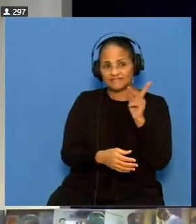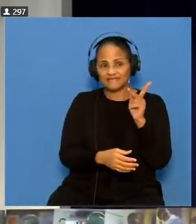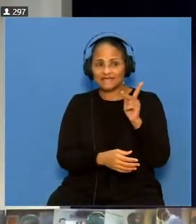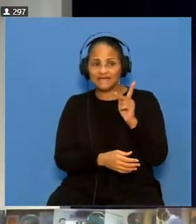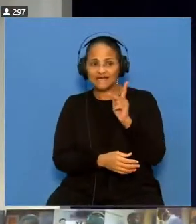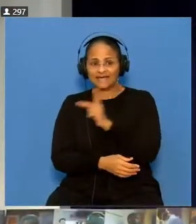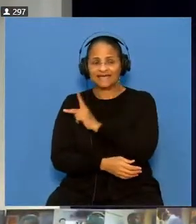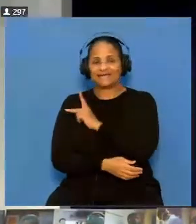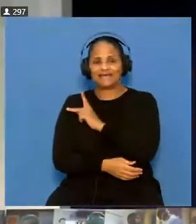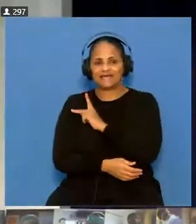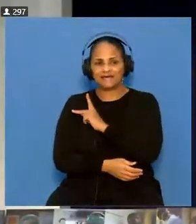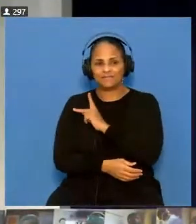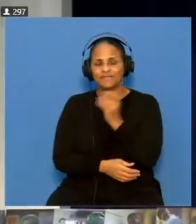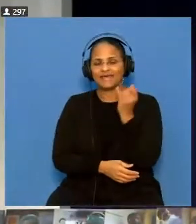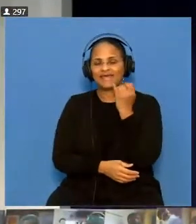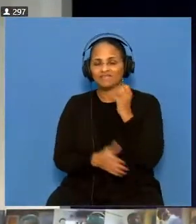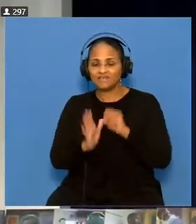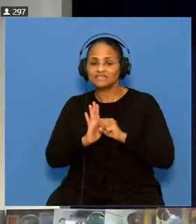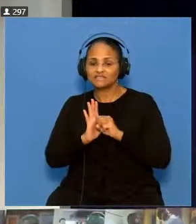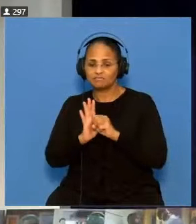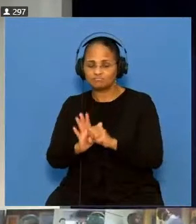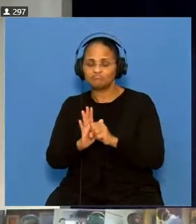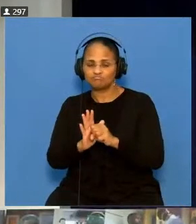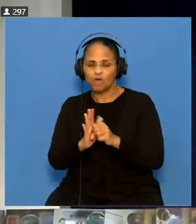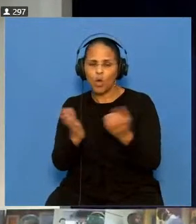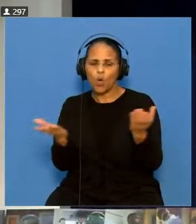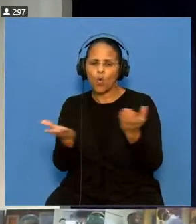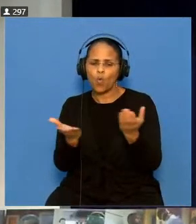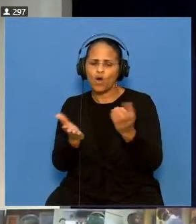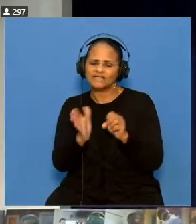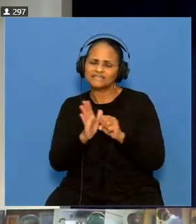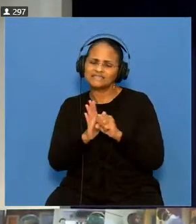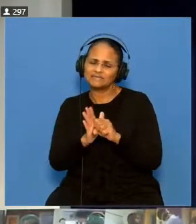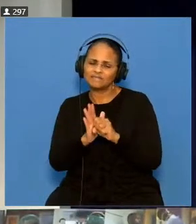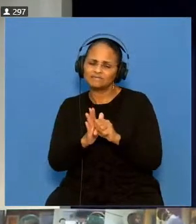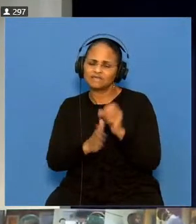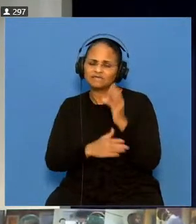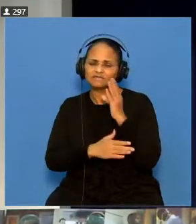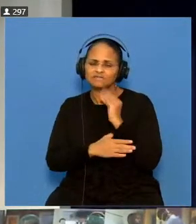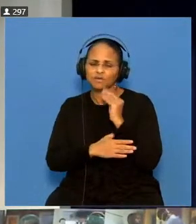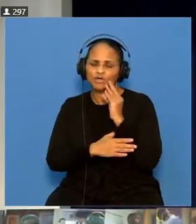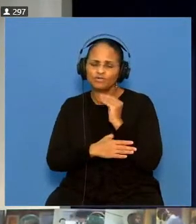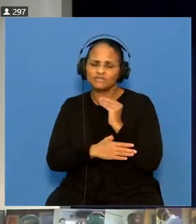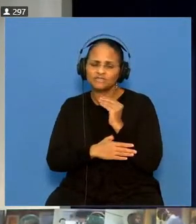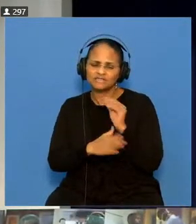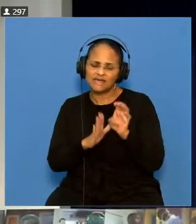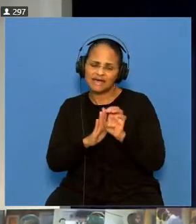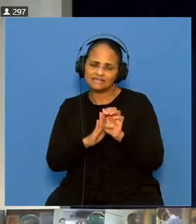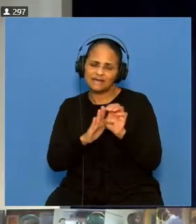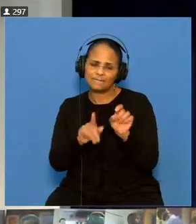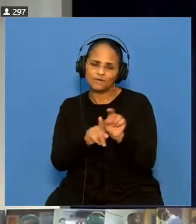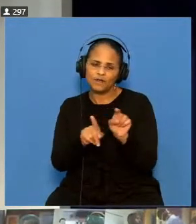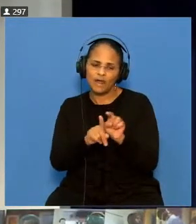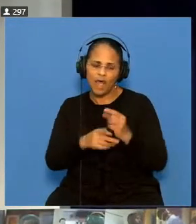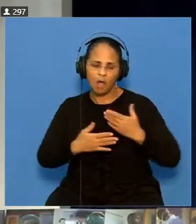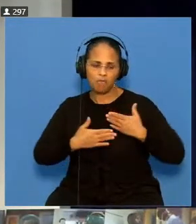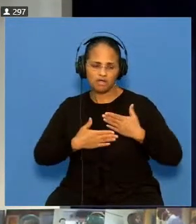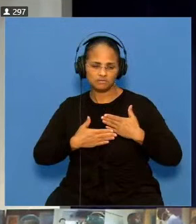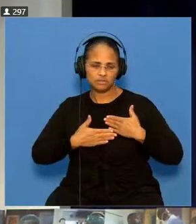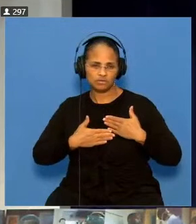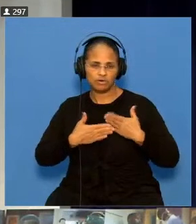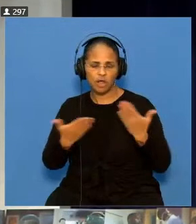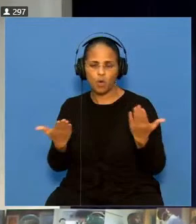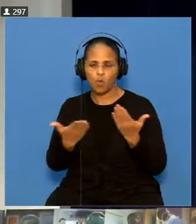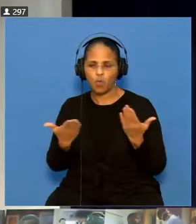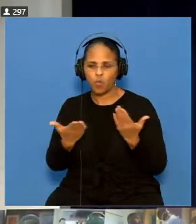are symptomatic from being positive from COVID-19, what types of symptoms are they experiencing? Example, like respiratory symptoms, and what are